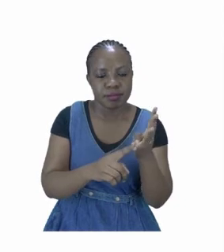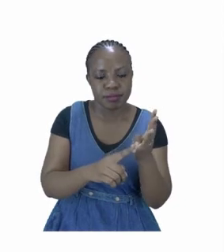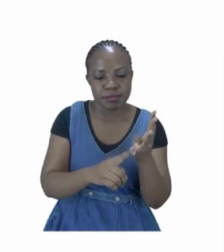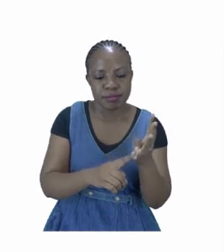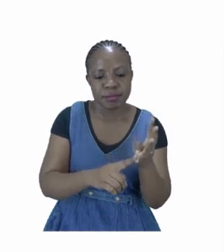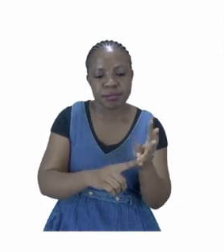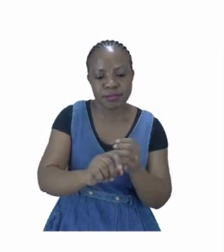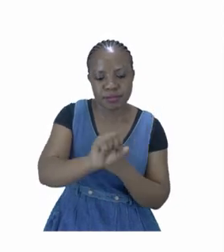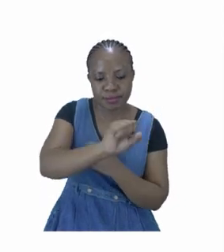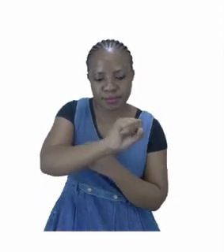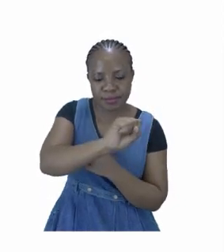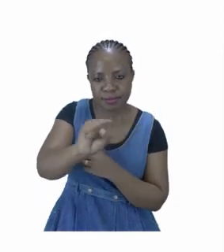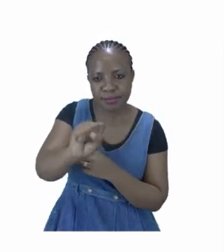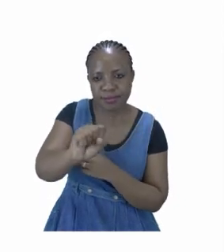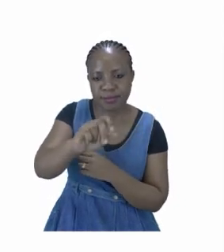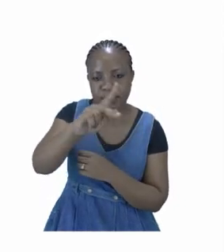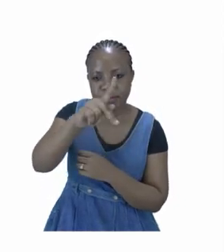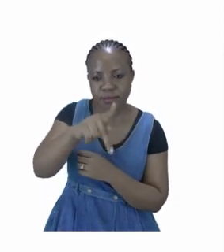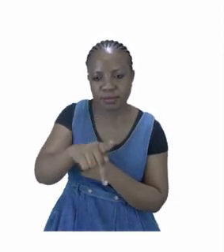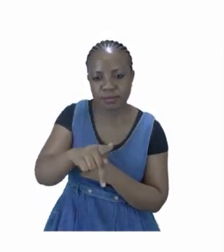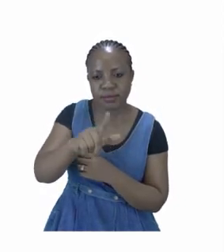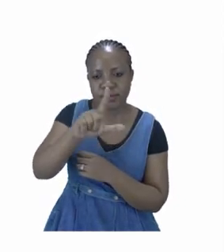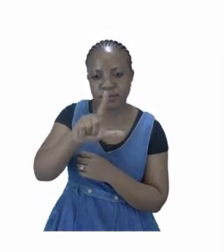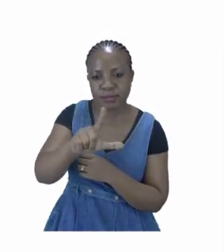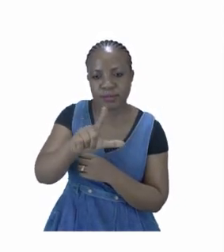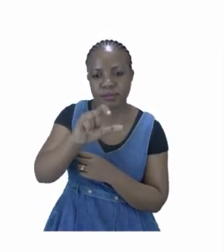split, split,